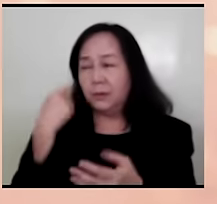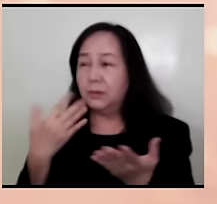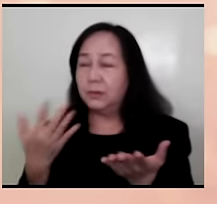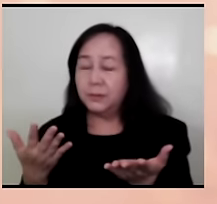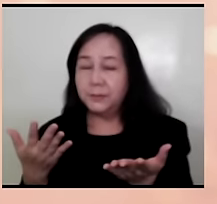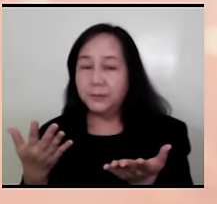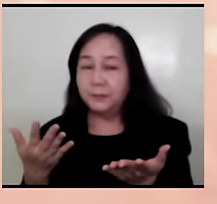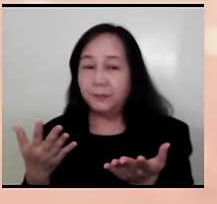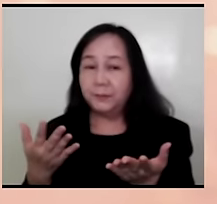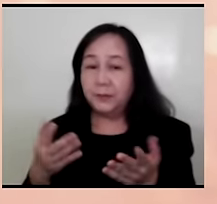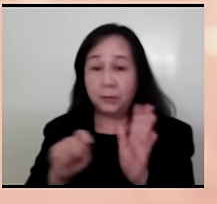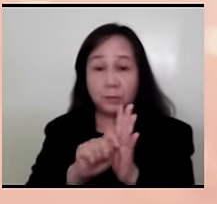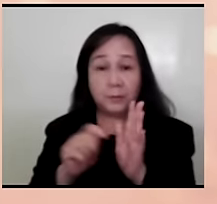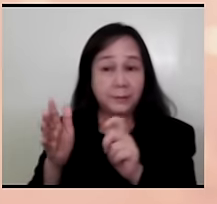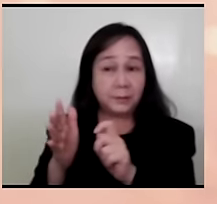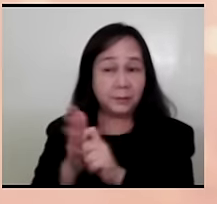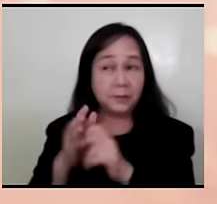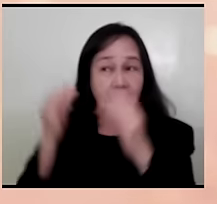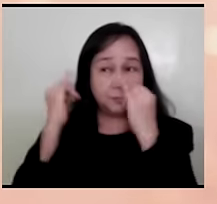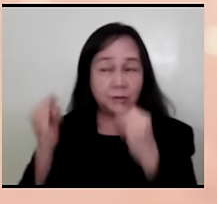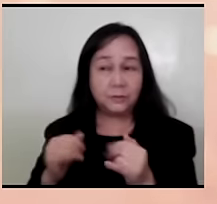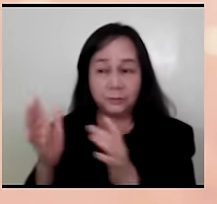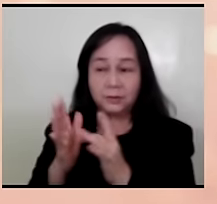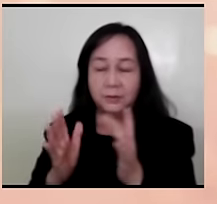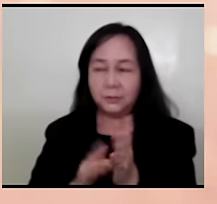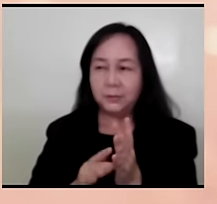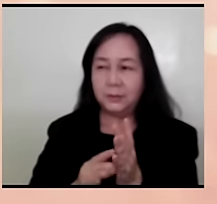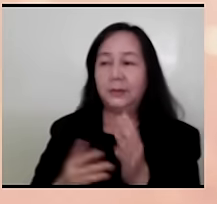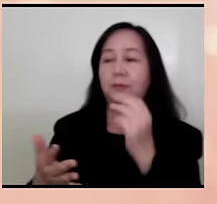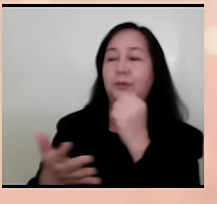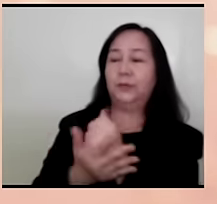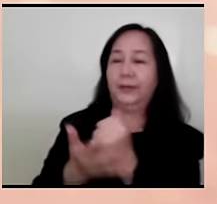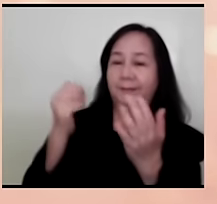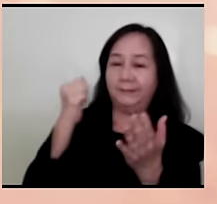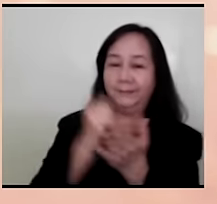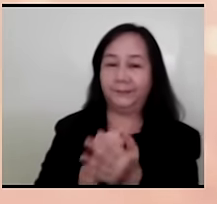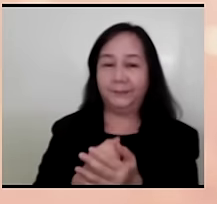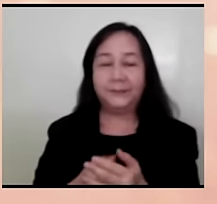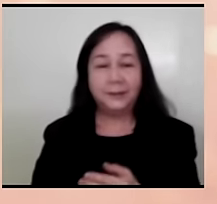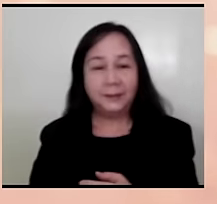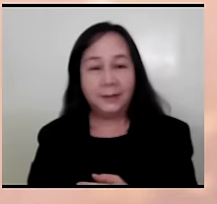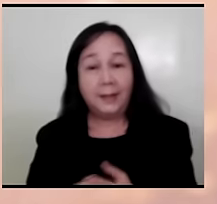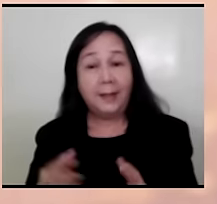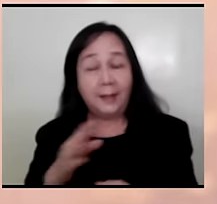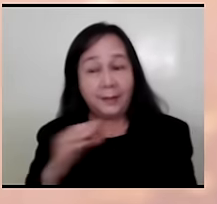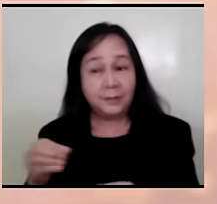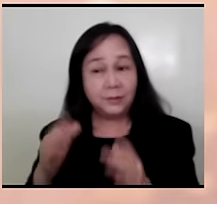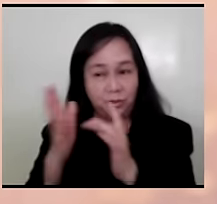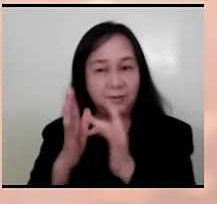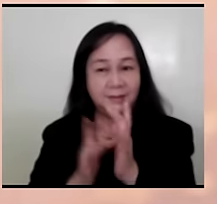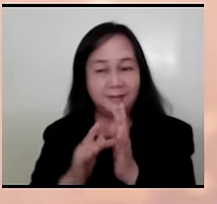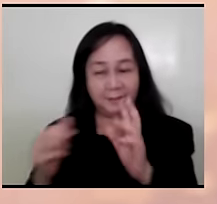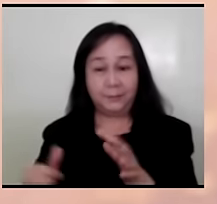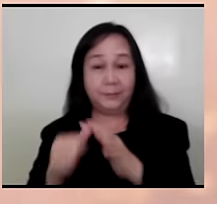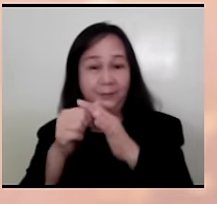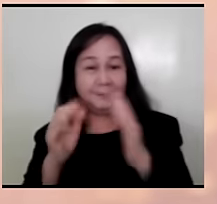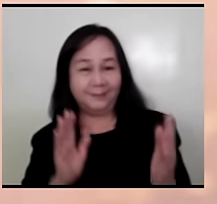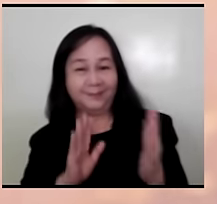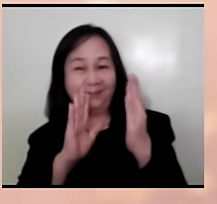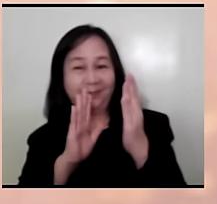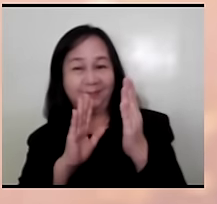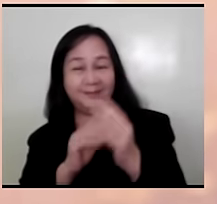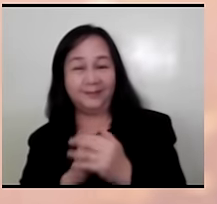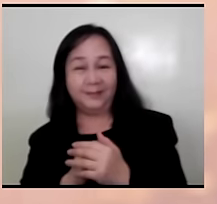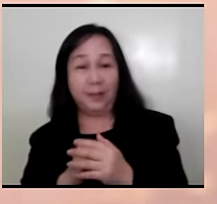of Jesus was the crucified one. And Jesus appeared to him. So Jesus